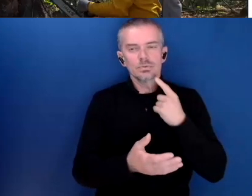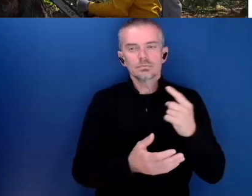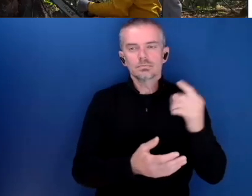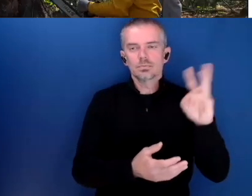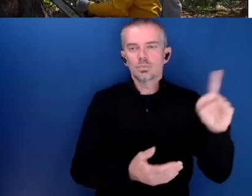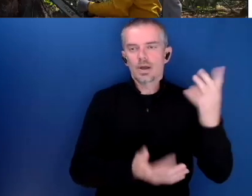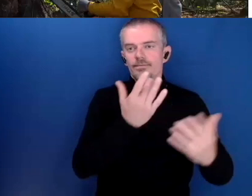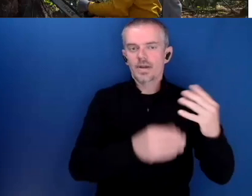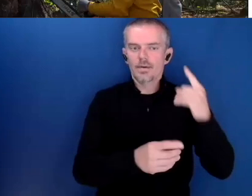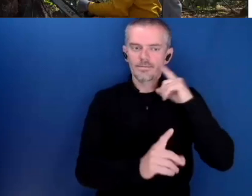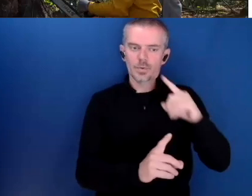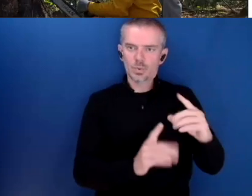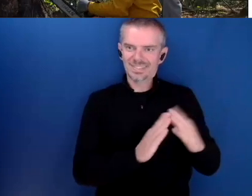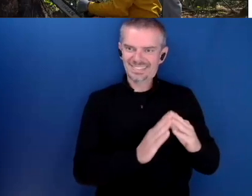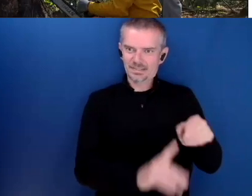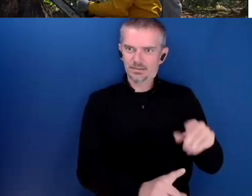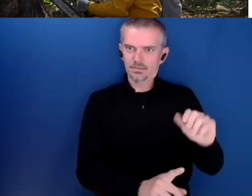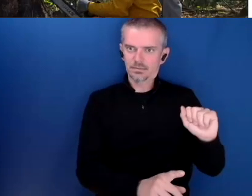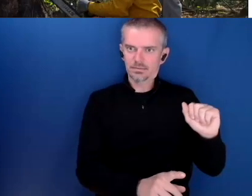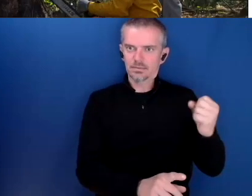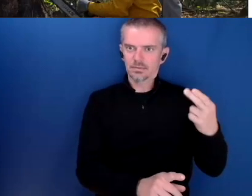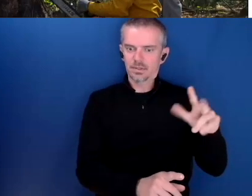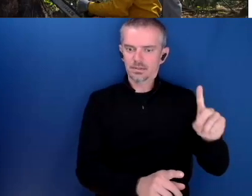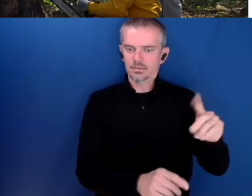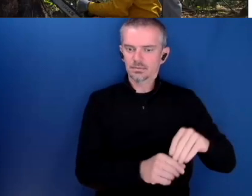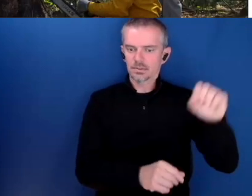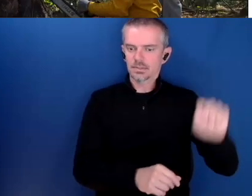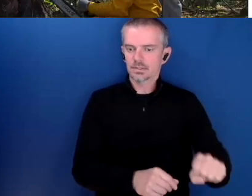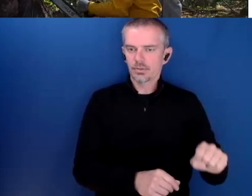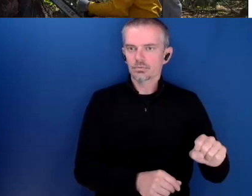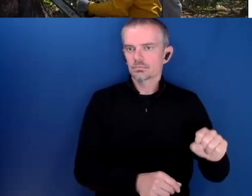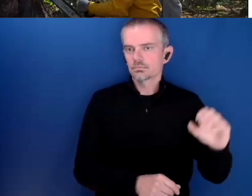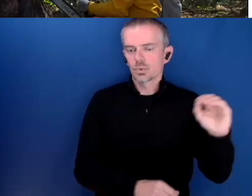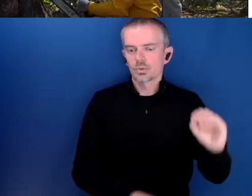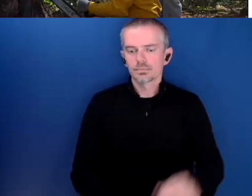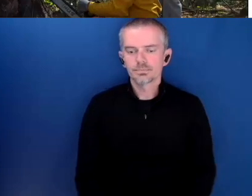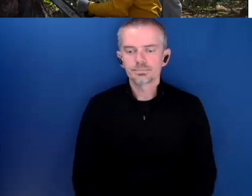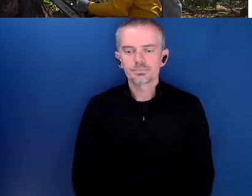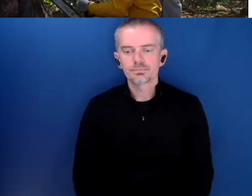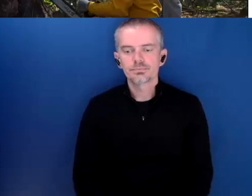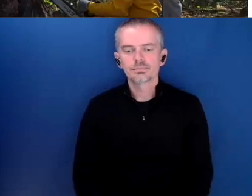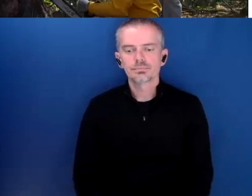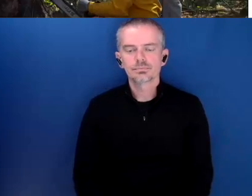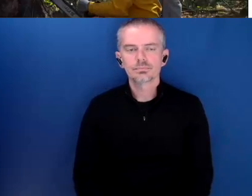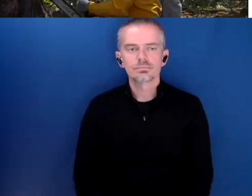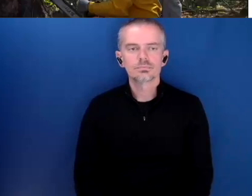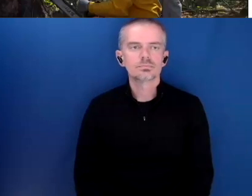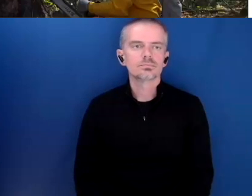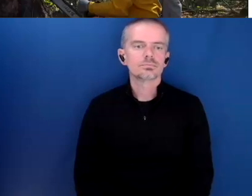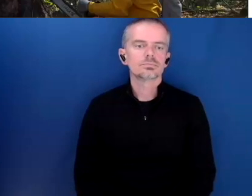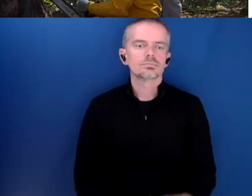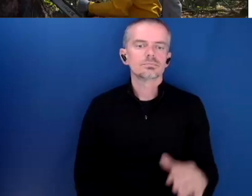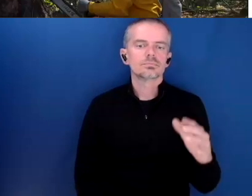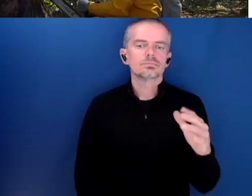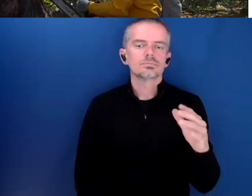of Ashland, located in Southern Oregon. And Eric's going to drop in the chat for us a resource from the National Forest Foundation